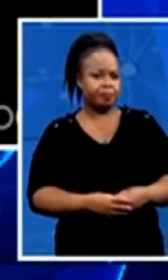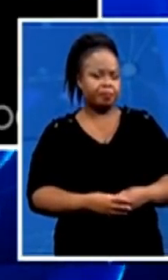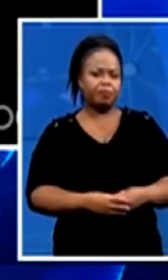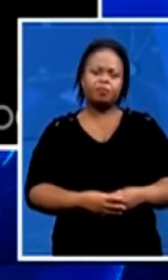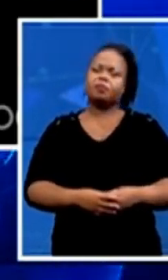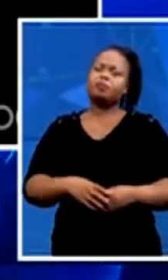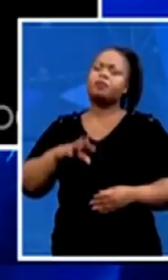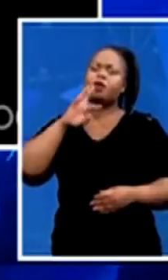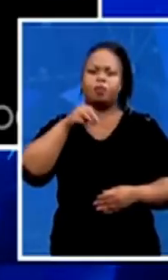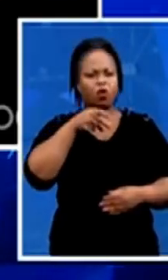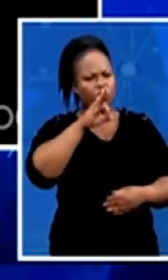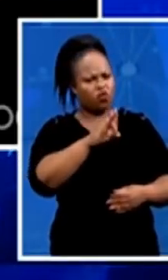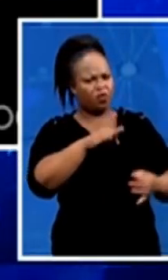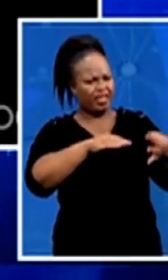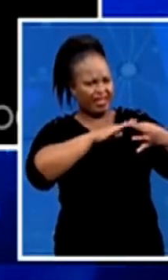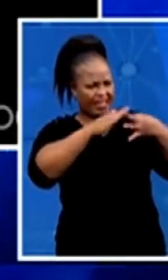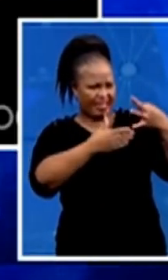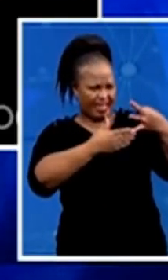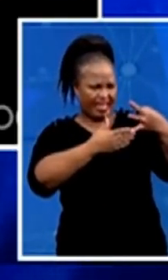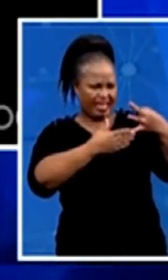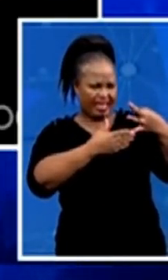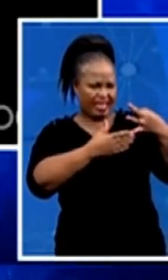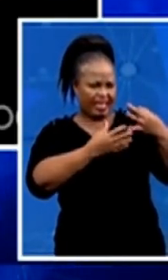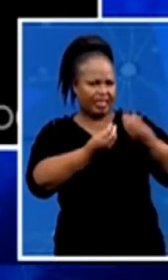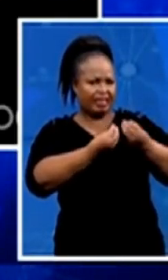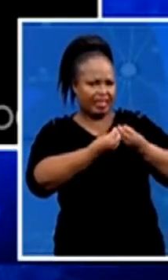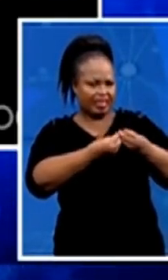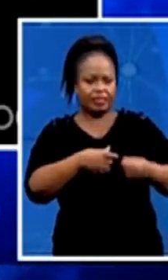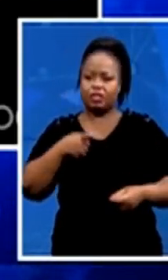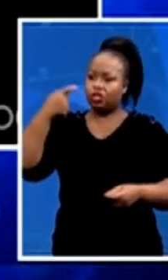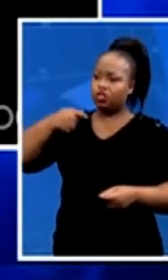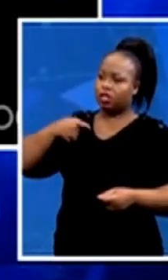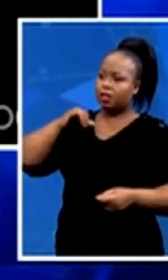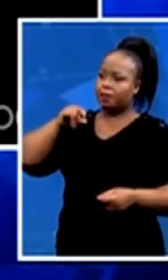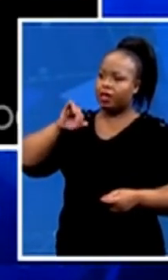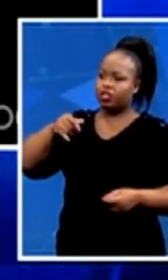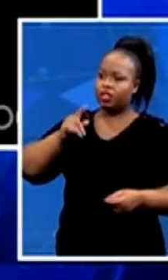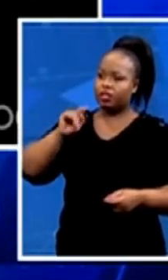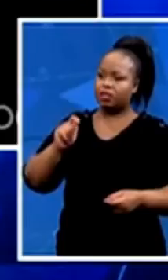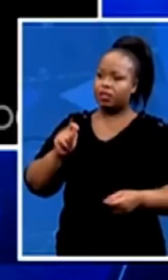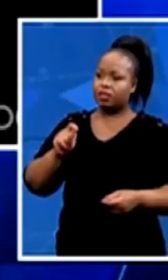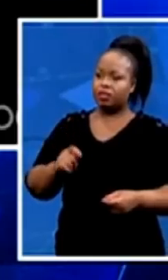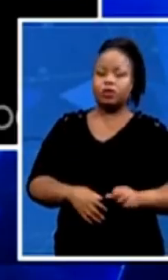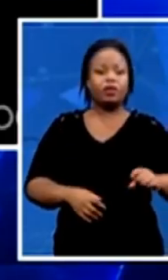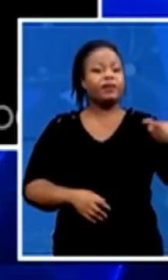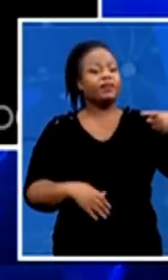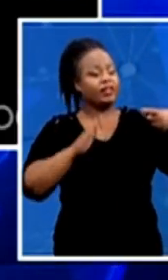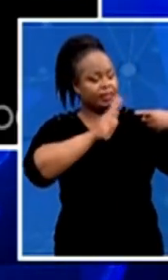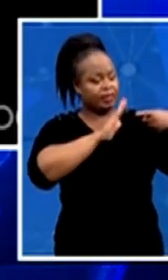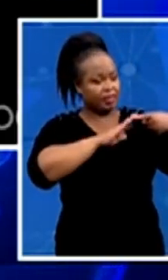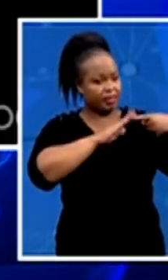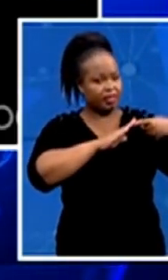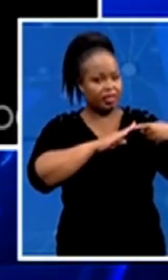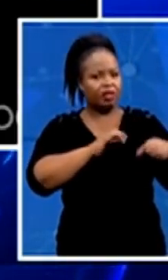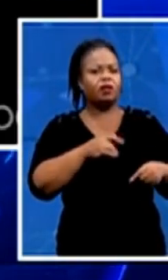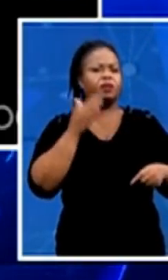please? Yes, Justice Machit. The first one emanates from your opening address, where you said